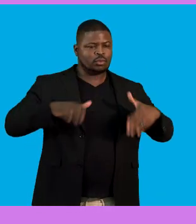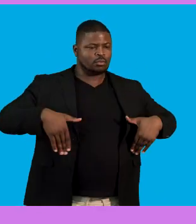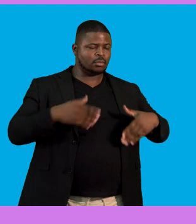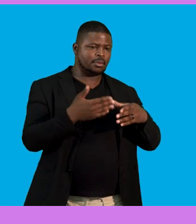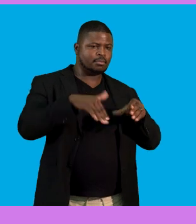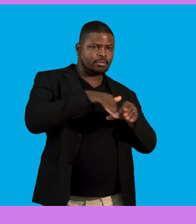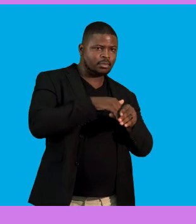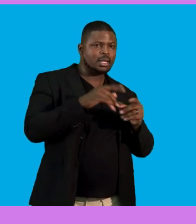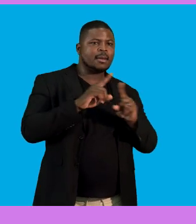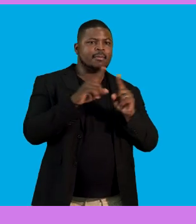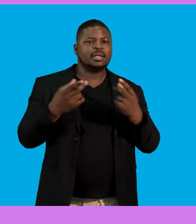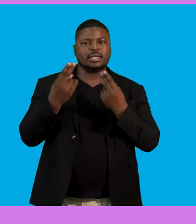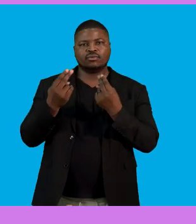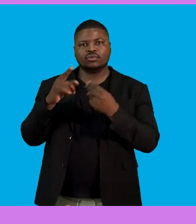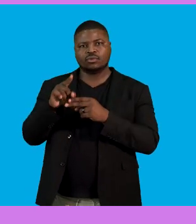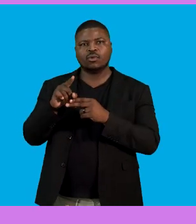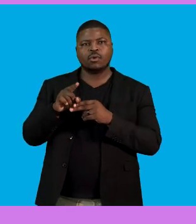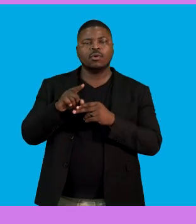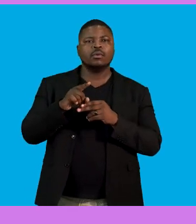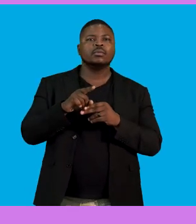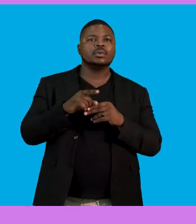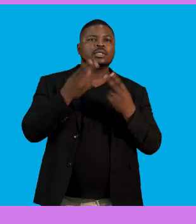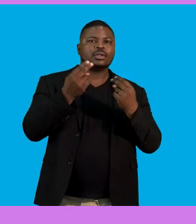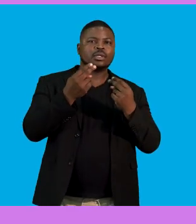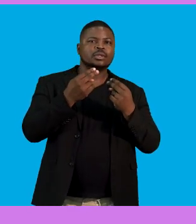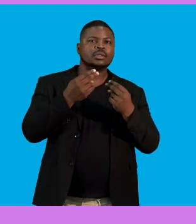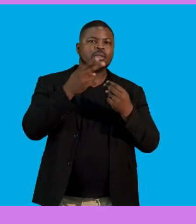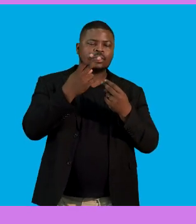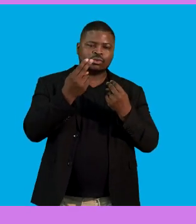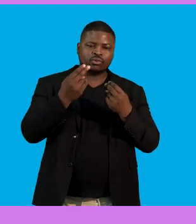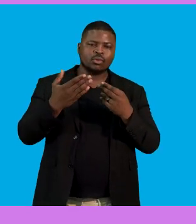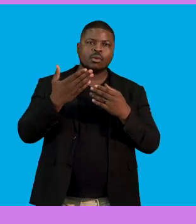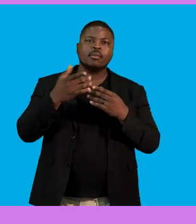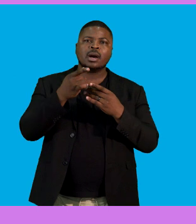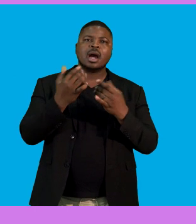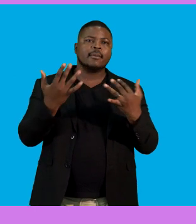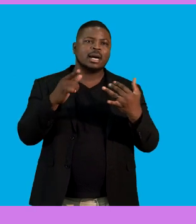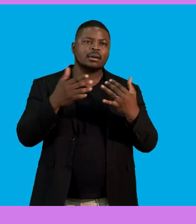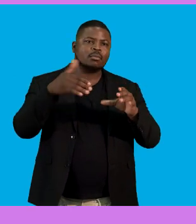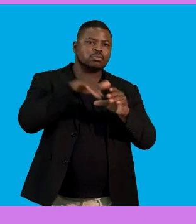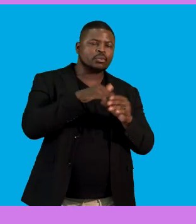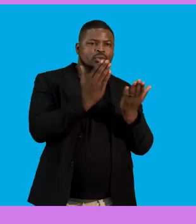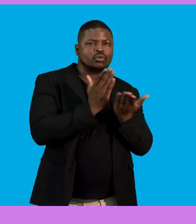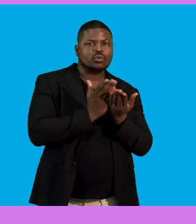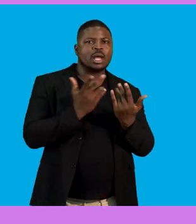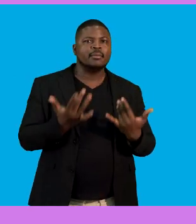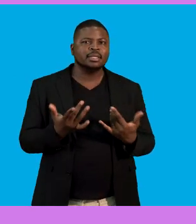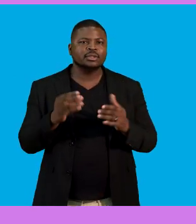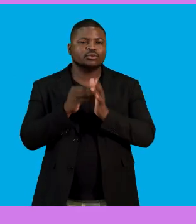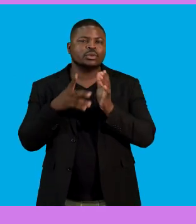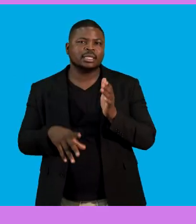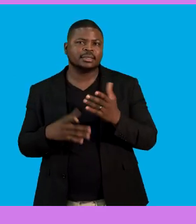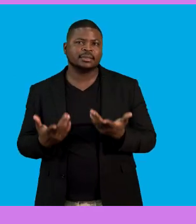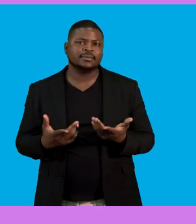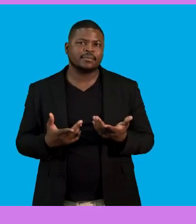school. What will be the new frequency? Which frequency for the net yet in school? So we are adding two. Already we've got two